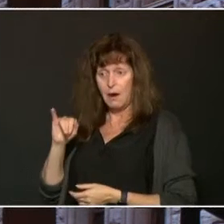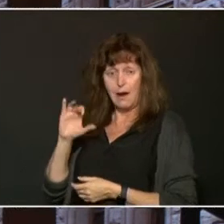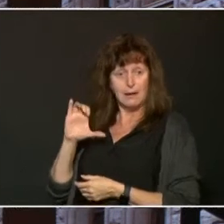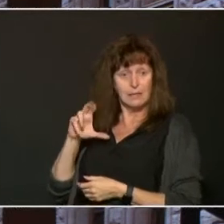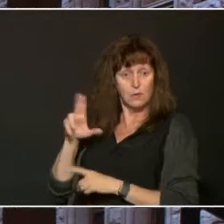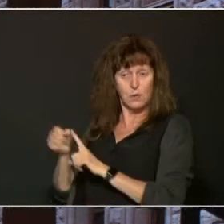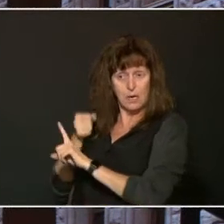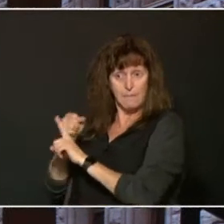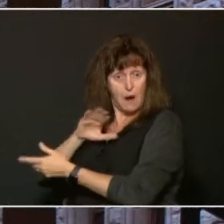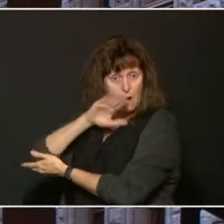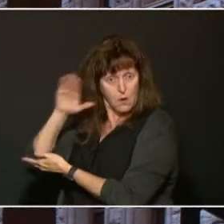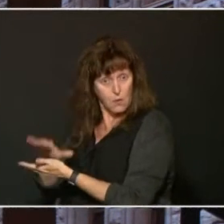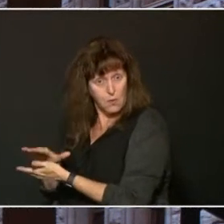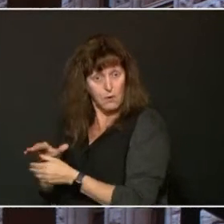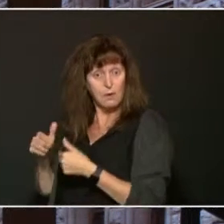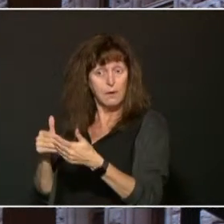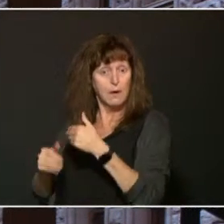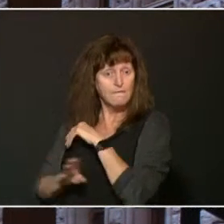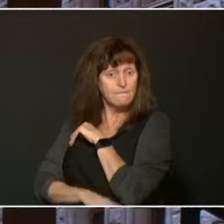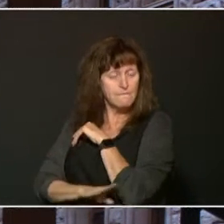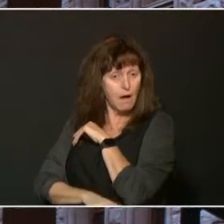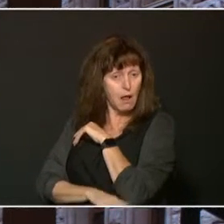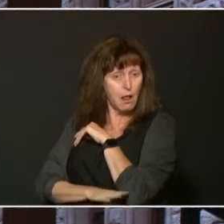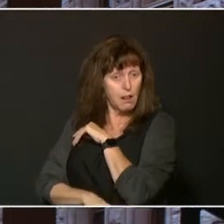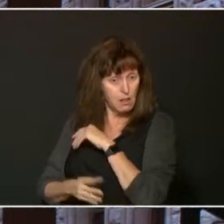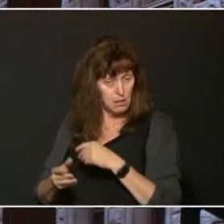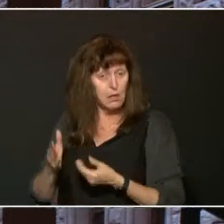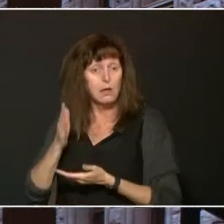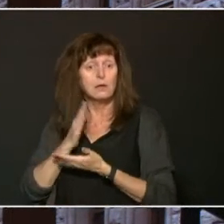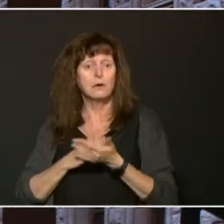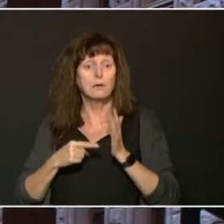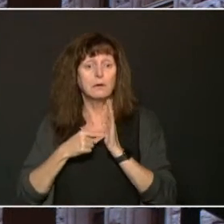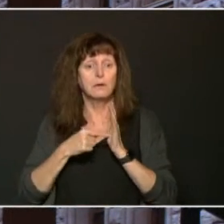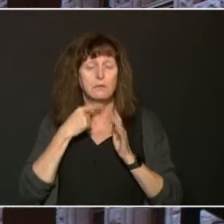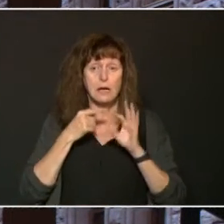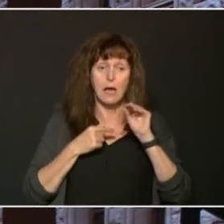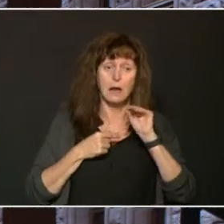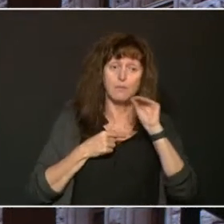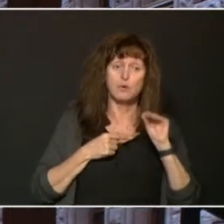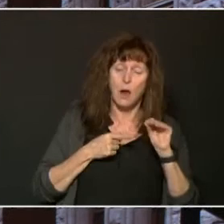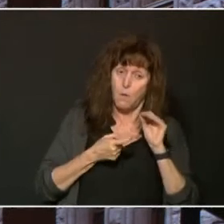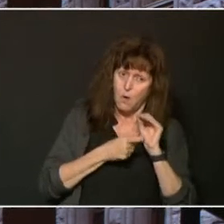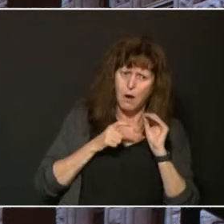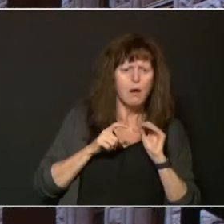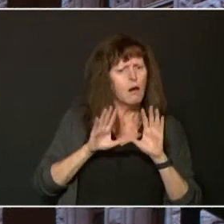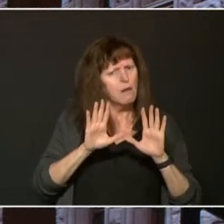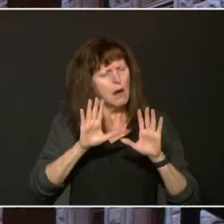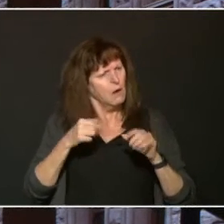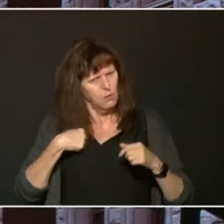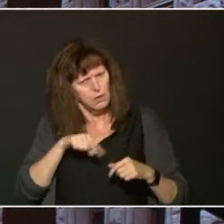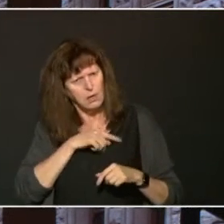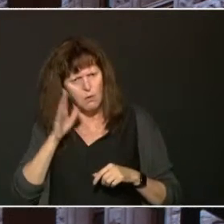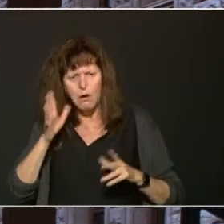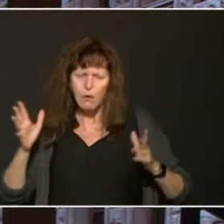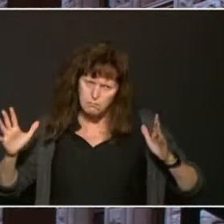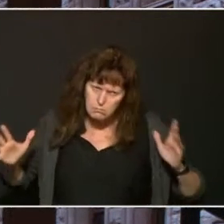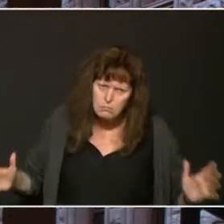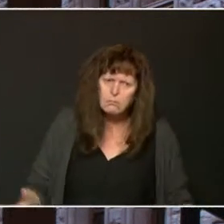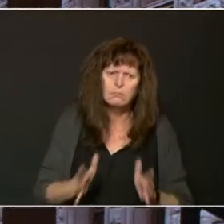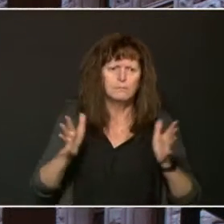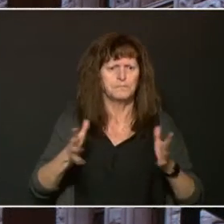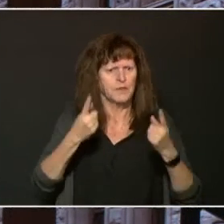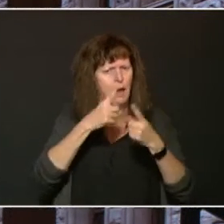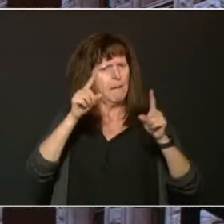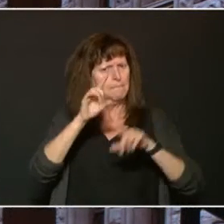So we won't stop after 80%. We'll continue to encourage vaccination through all of our partnerships that